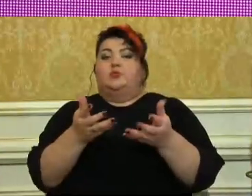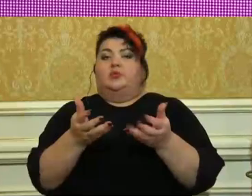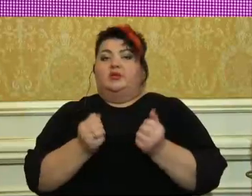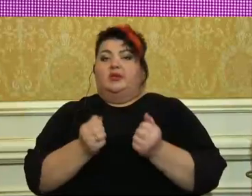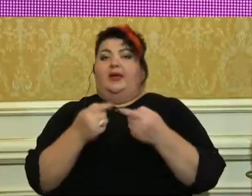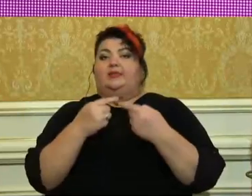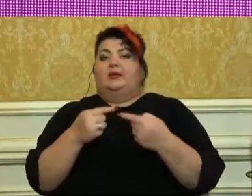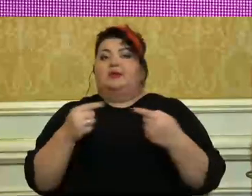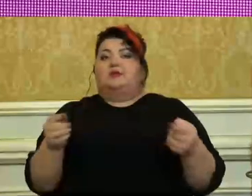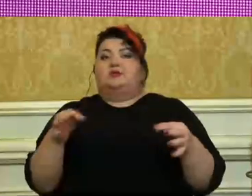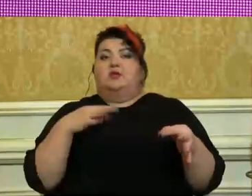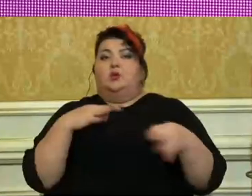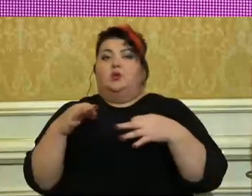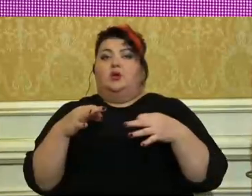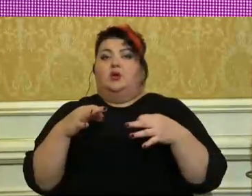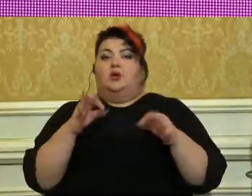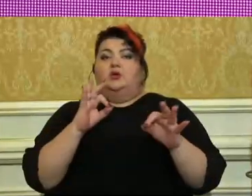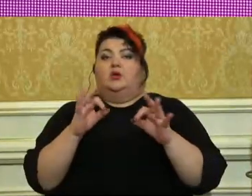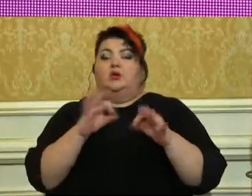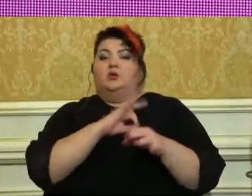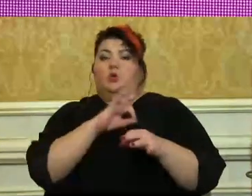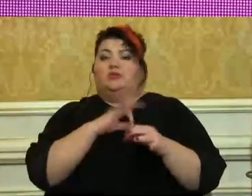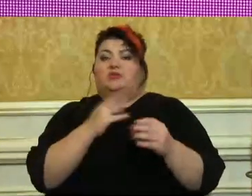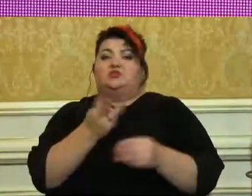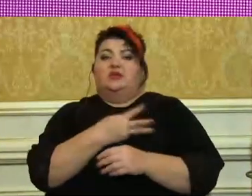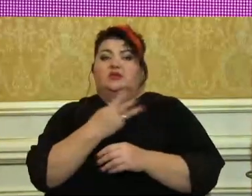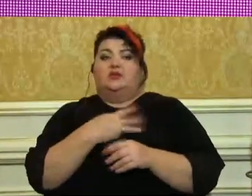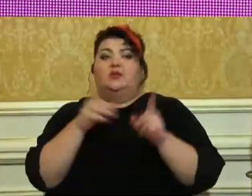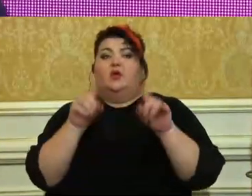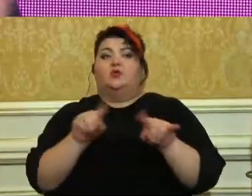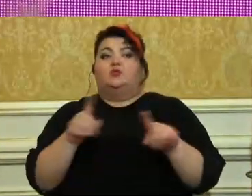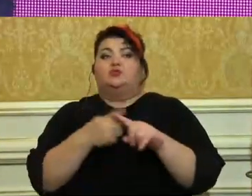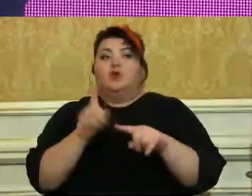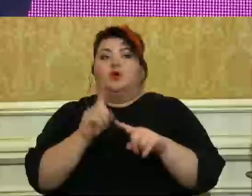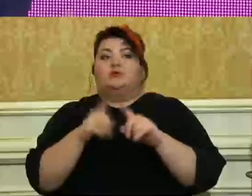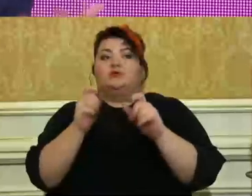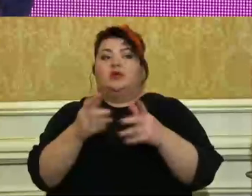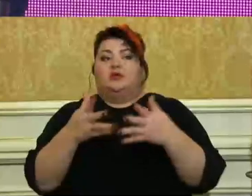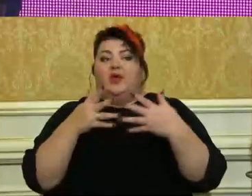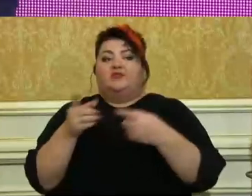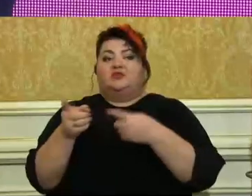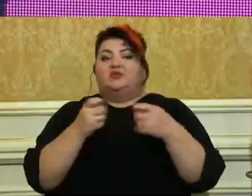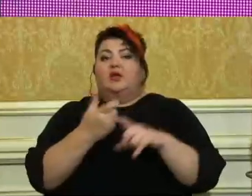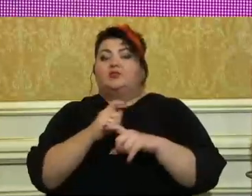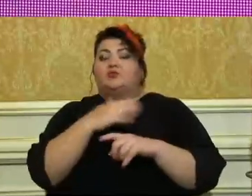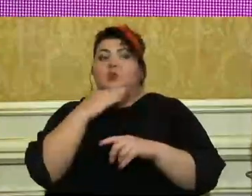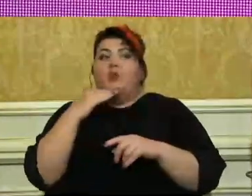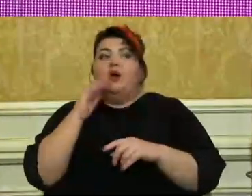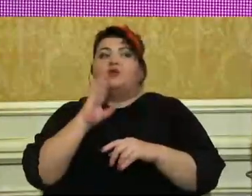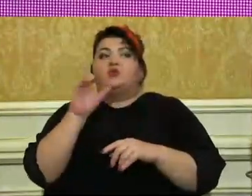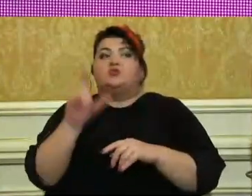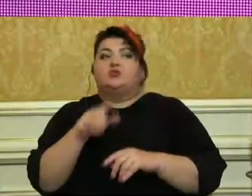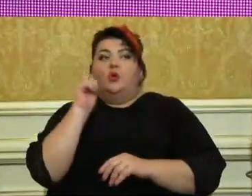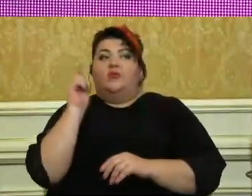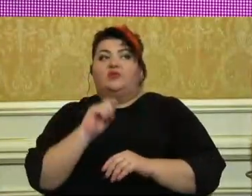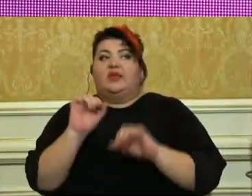which is also violence against women, affecting many women in Ukraine. The legislation, the protection of victims, the legislation